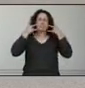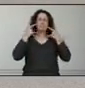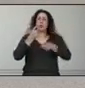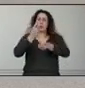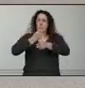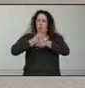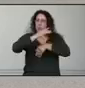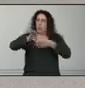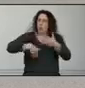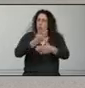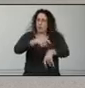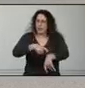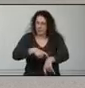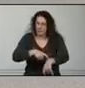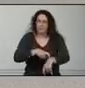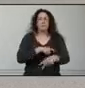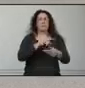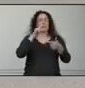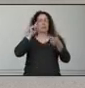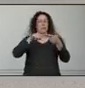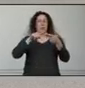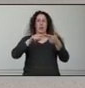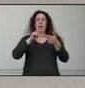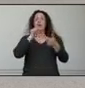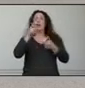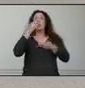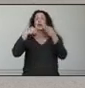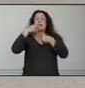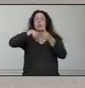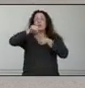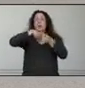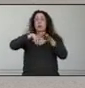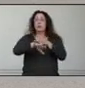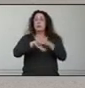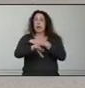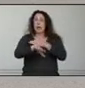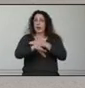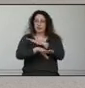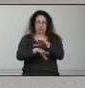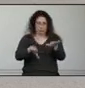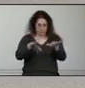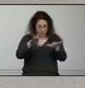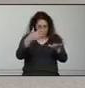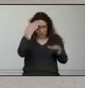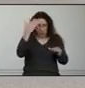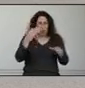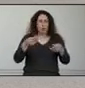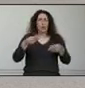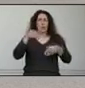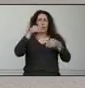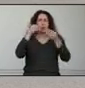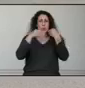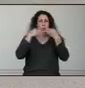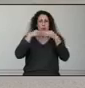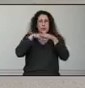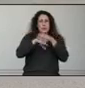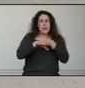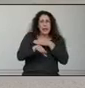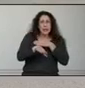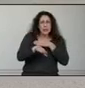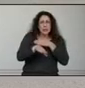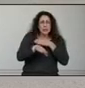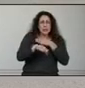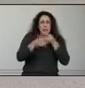making sure that folks aren't eating with each other inside, because as you know, when you eat indoors, that is a really